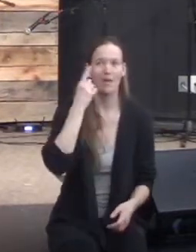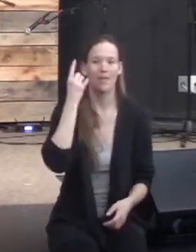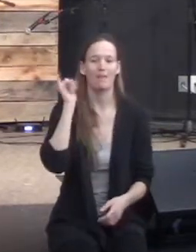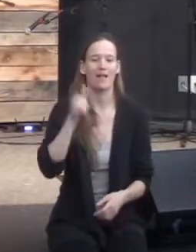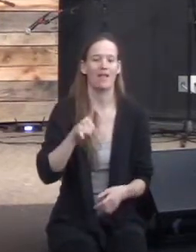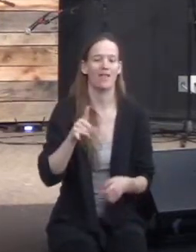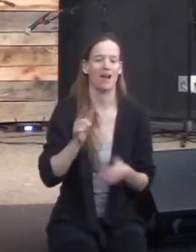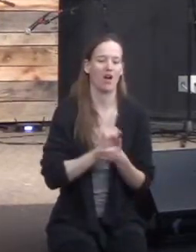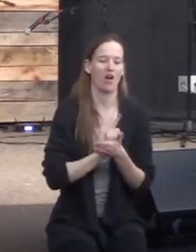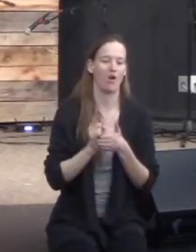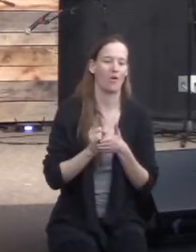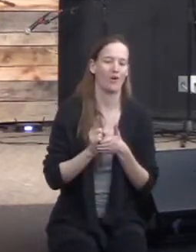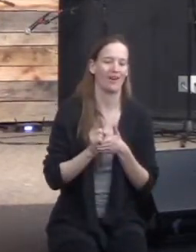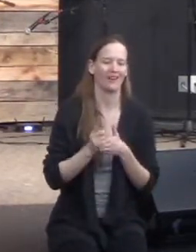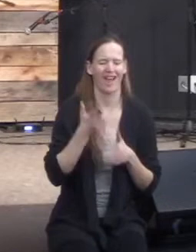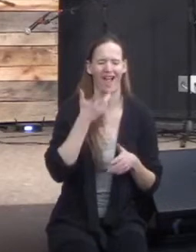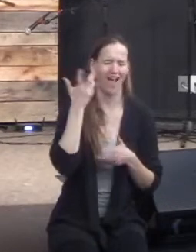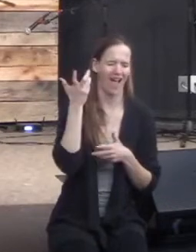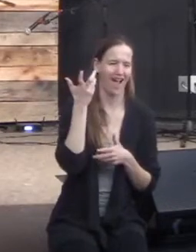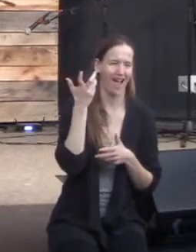week.